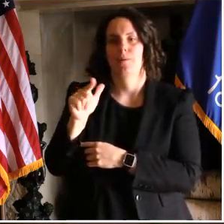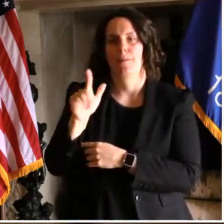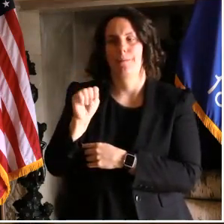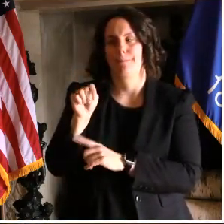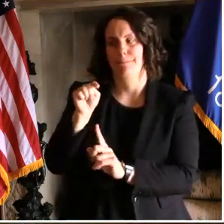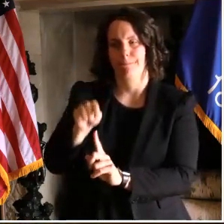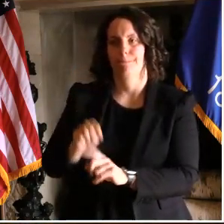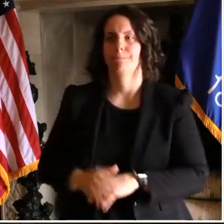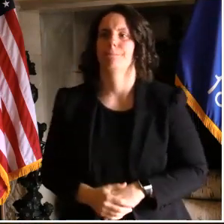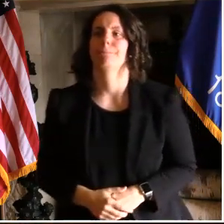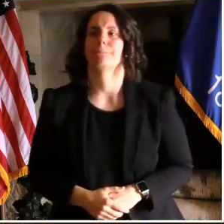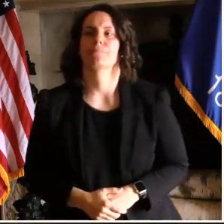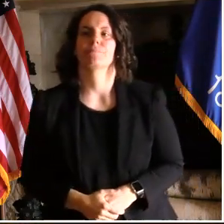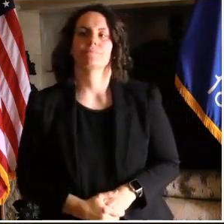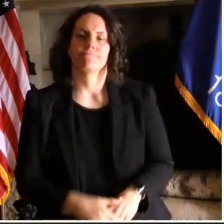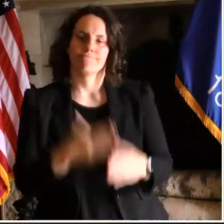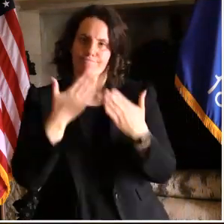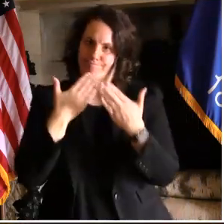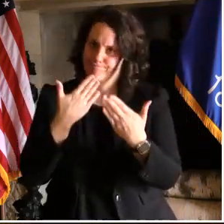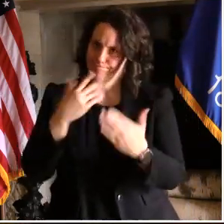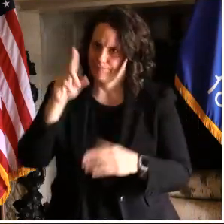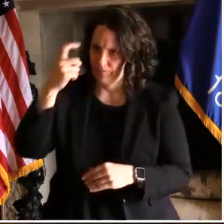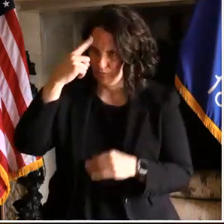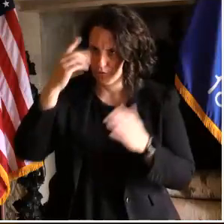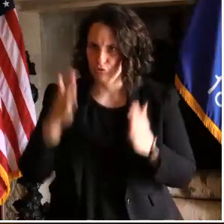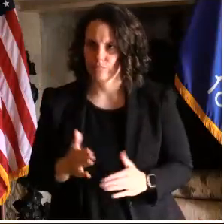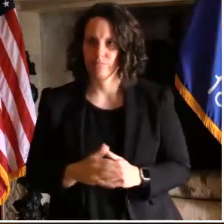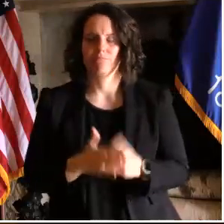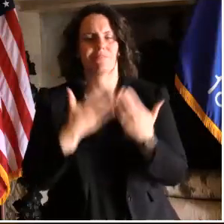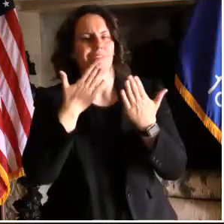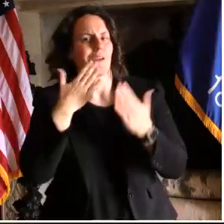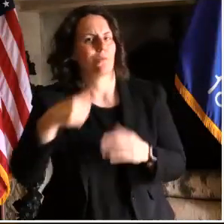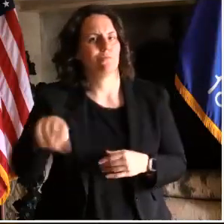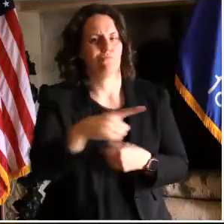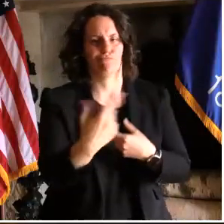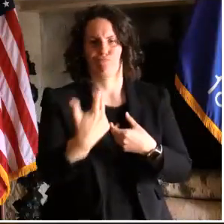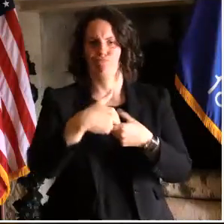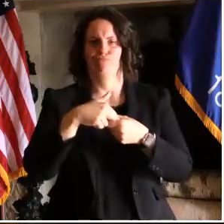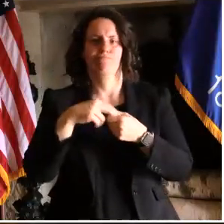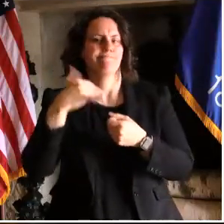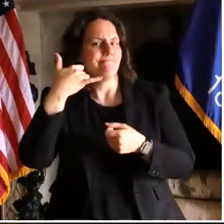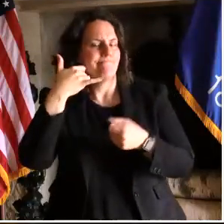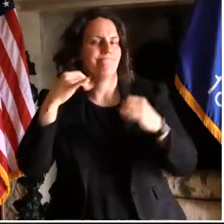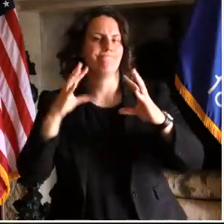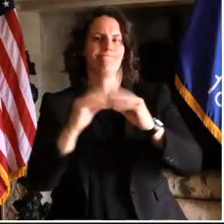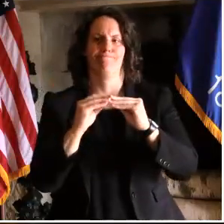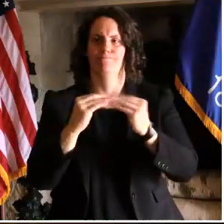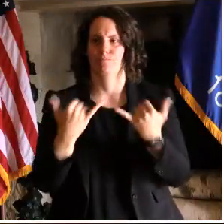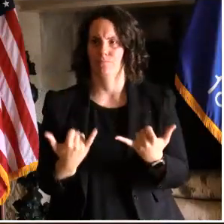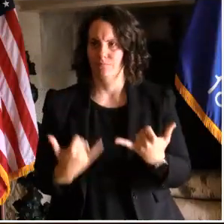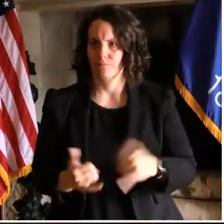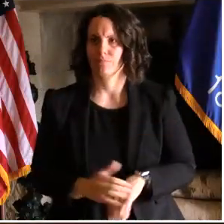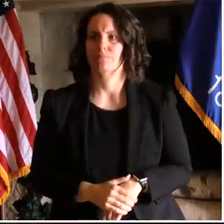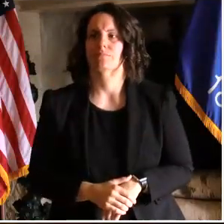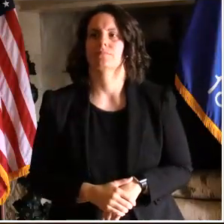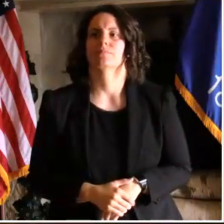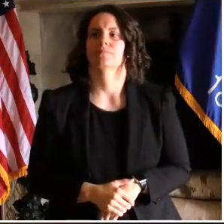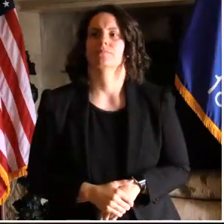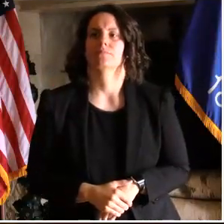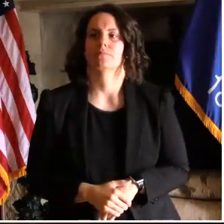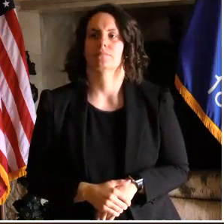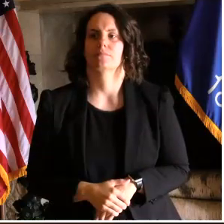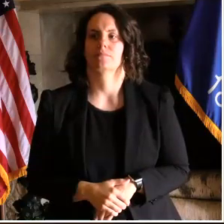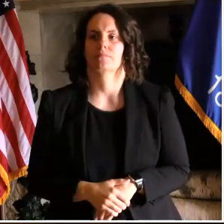Thank you, Governor, and thanks to all of you for joining us again today. I want to begin by echoing the Governor's sympathy for